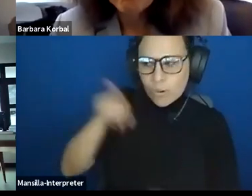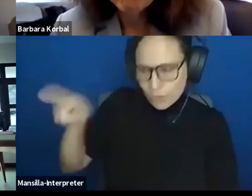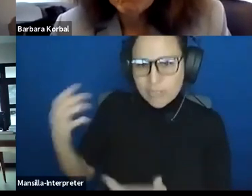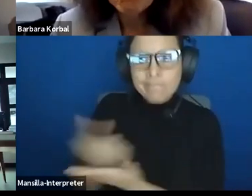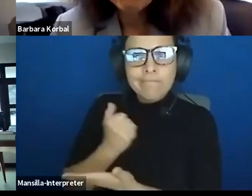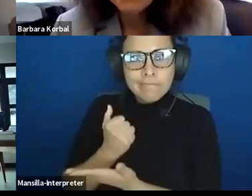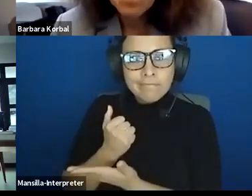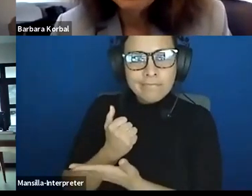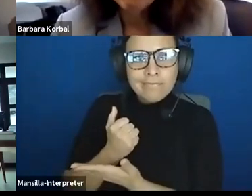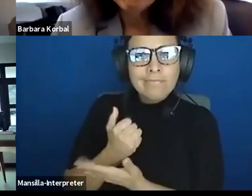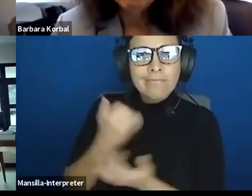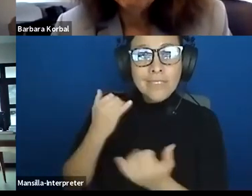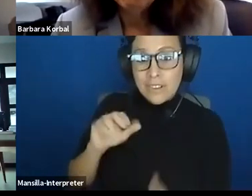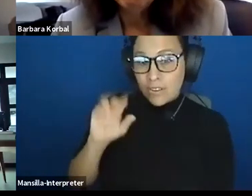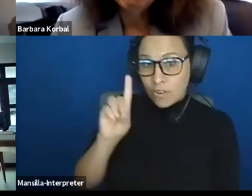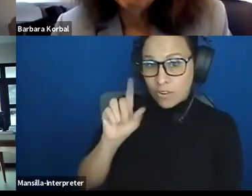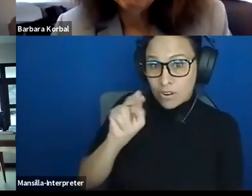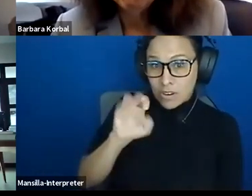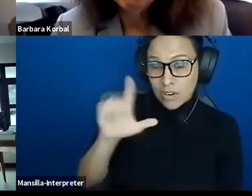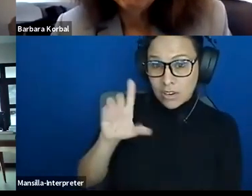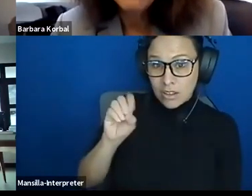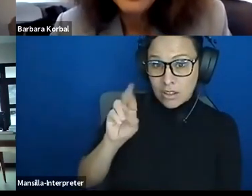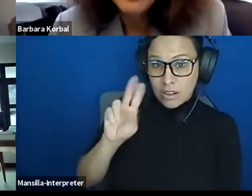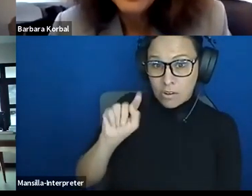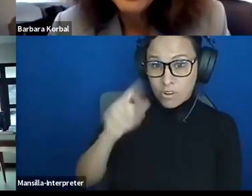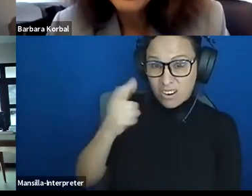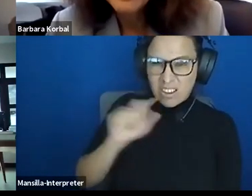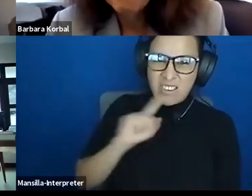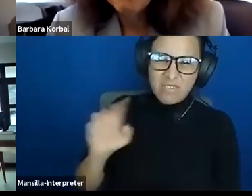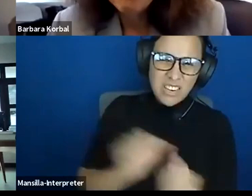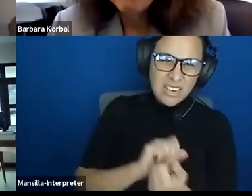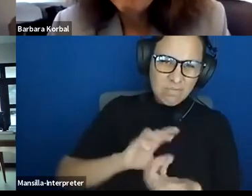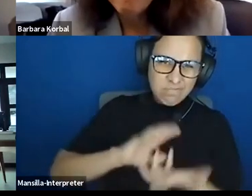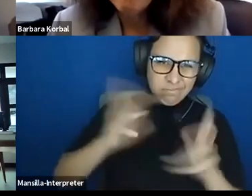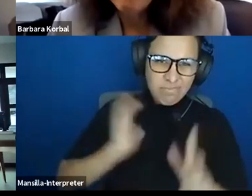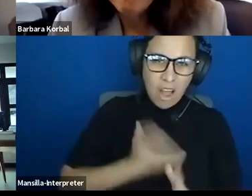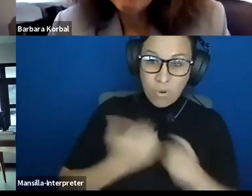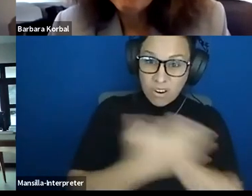now, because Daniel Ortega has completely screwed up our country,